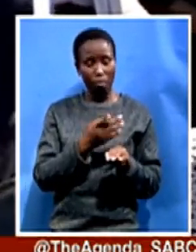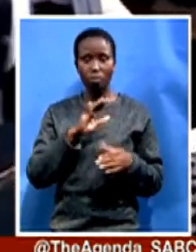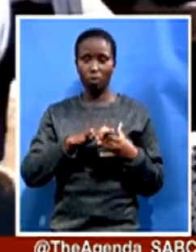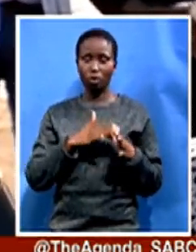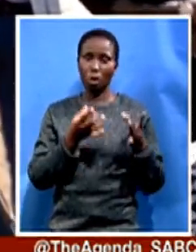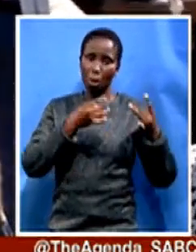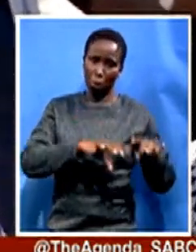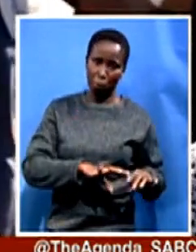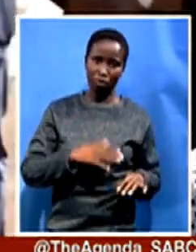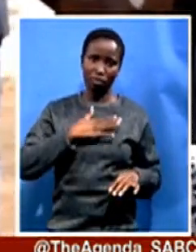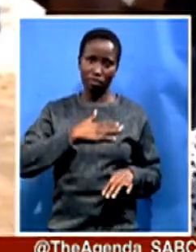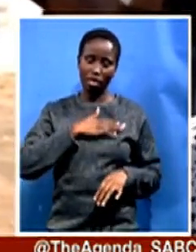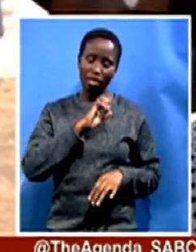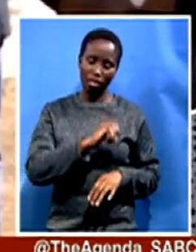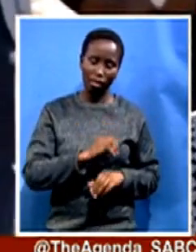royal family